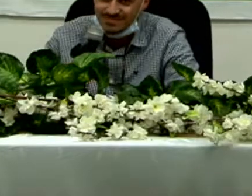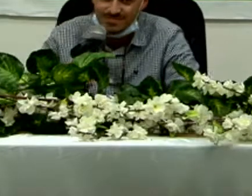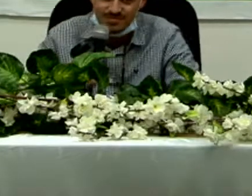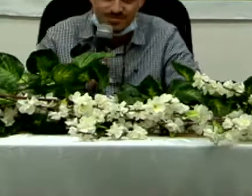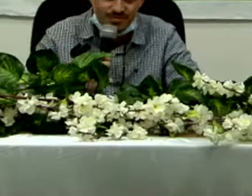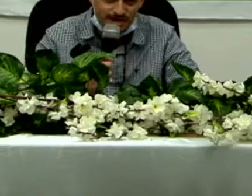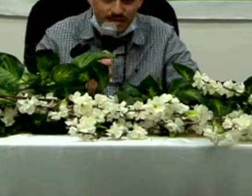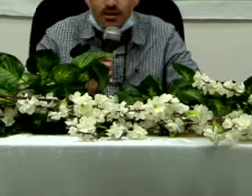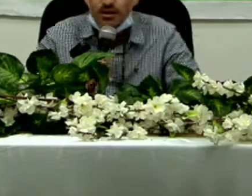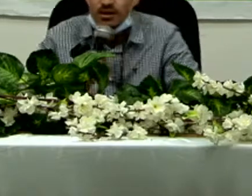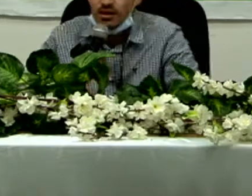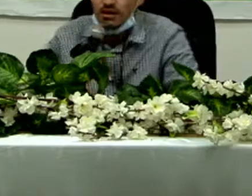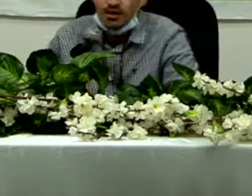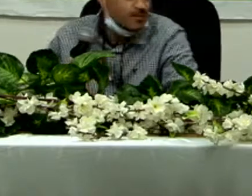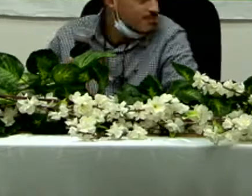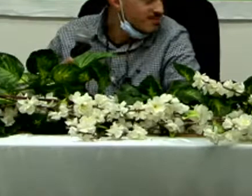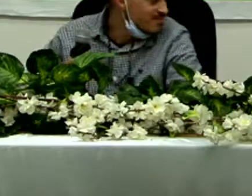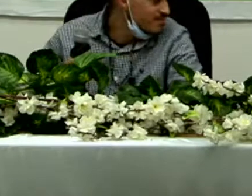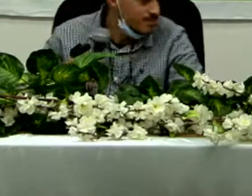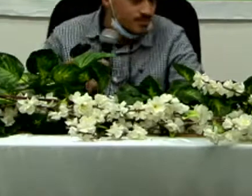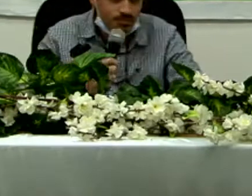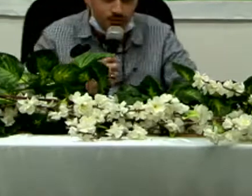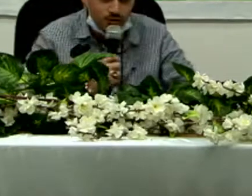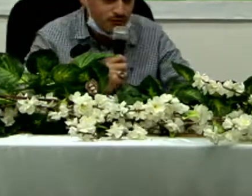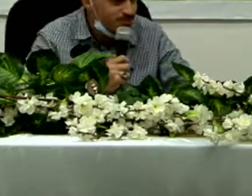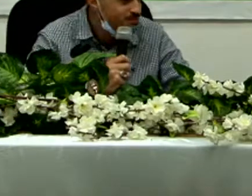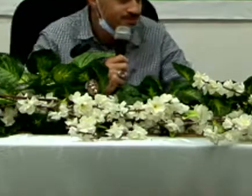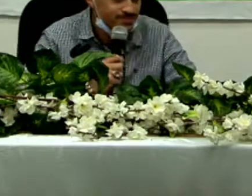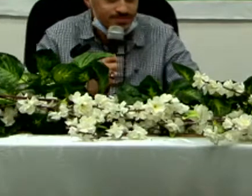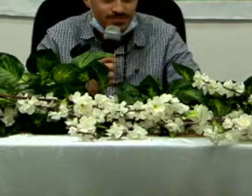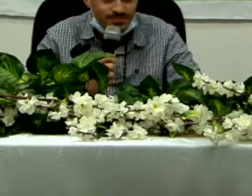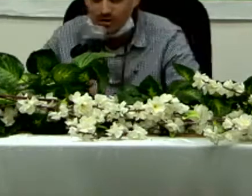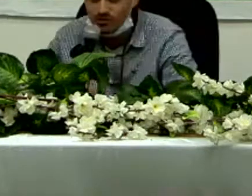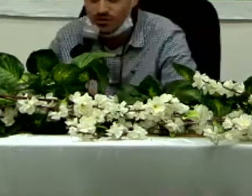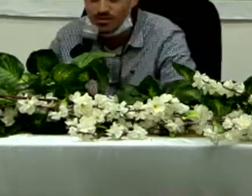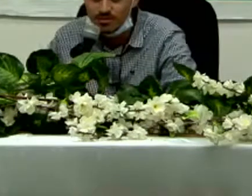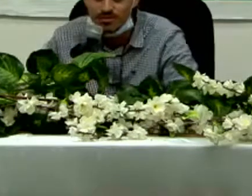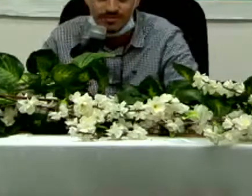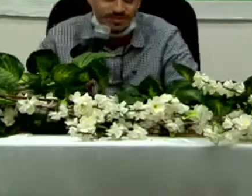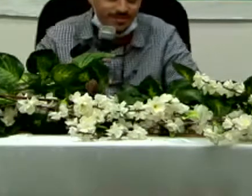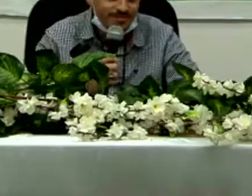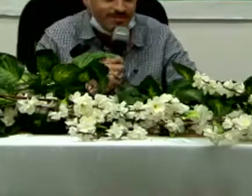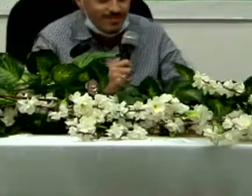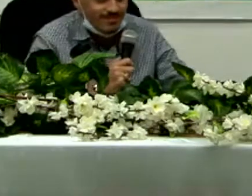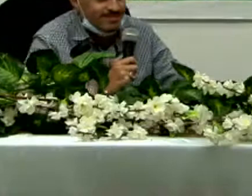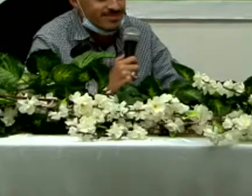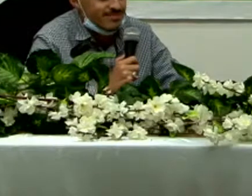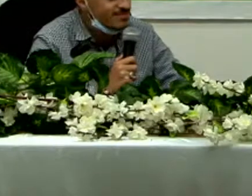Beautiful. Wonderful names.